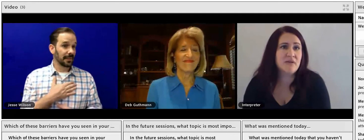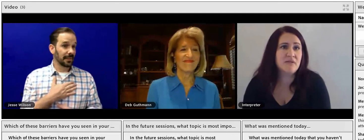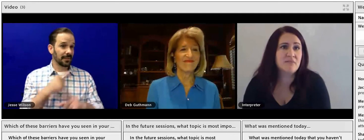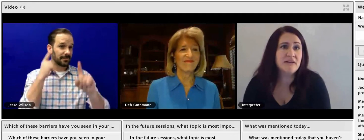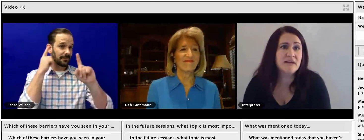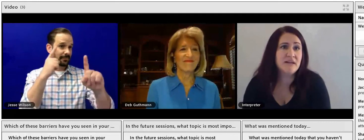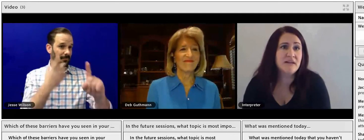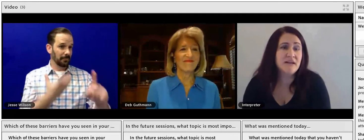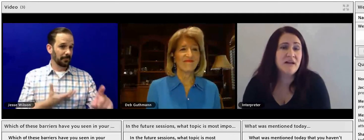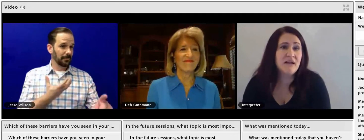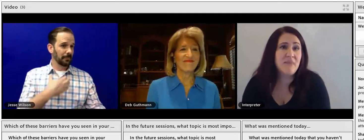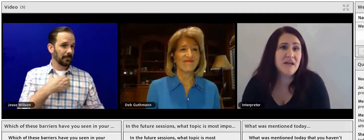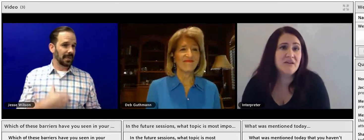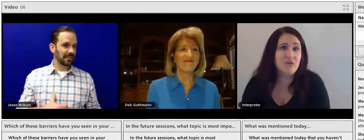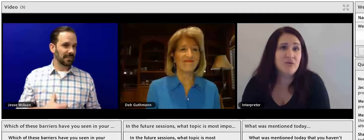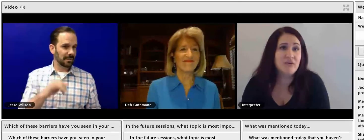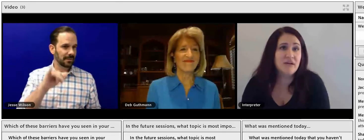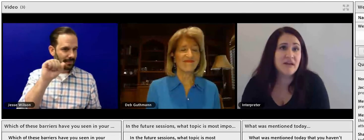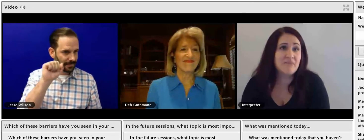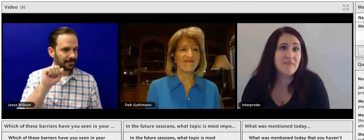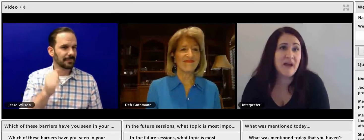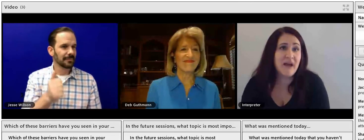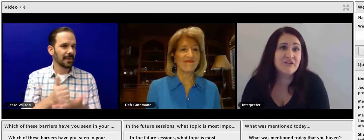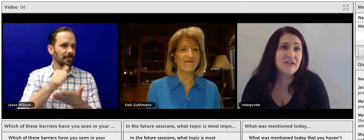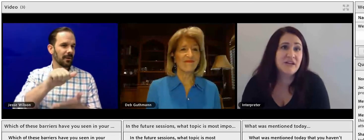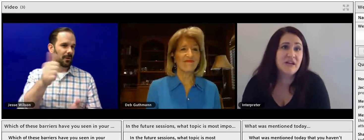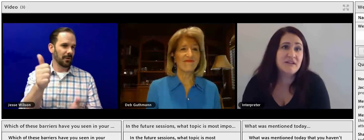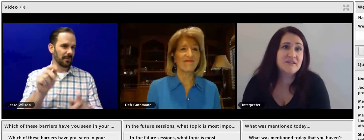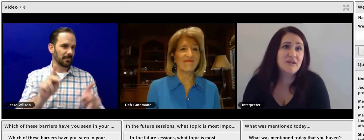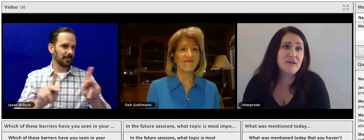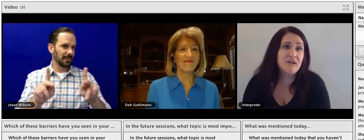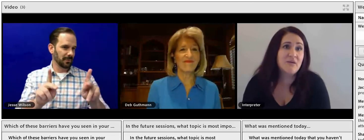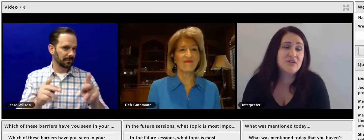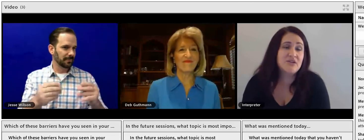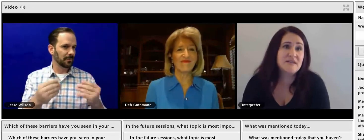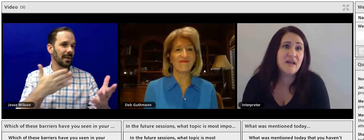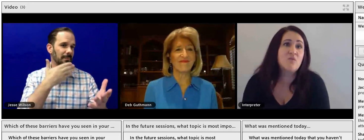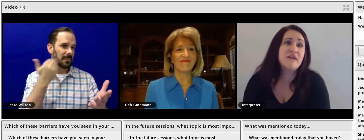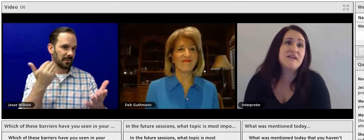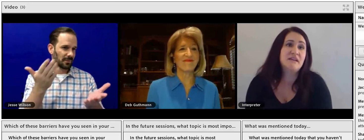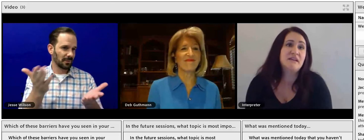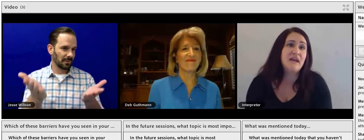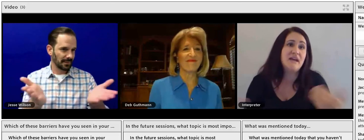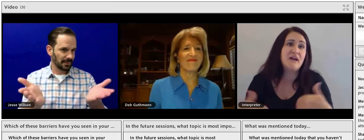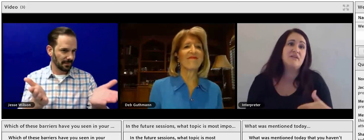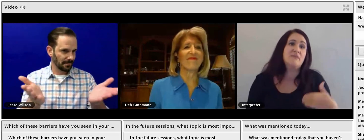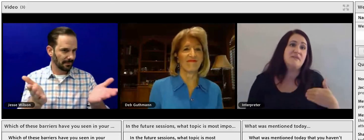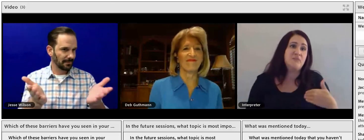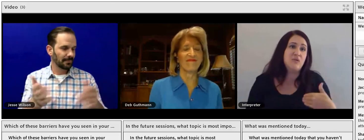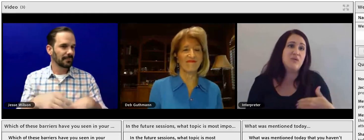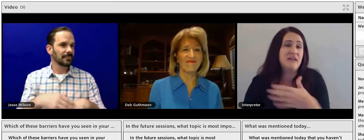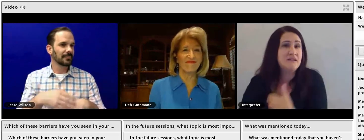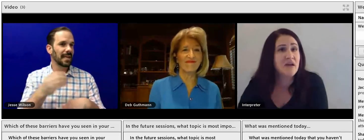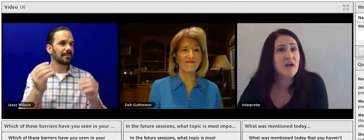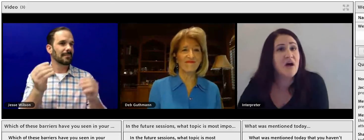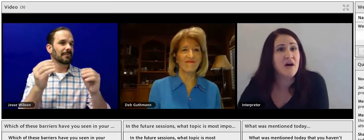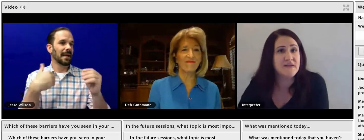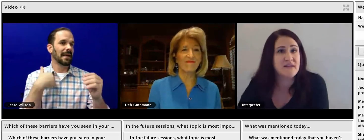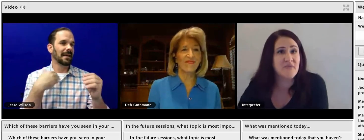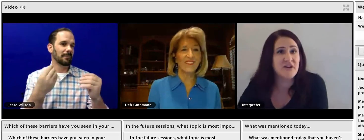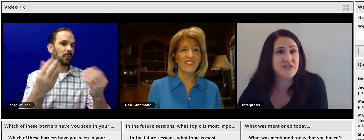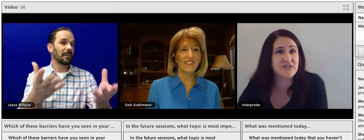coming, and really my goal and passion is just that we can get other people